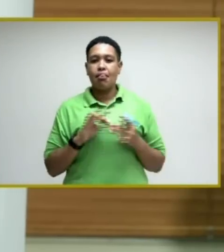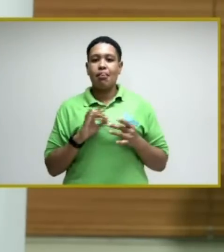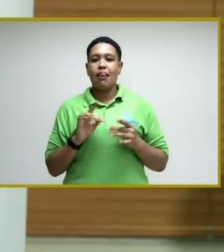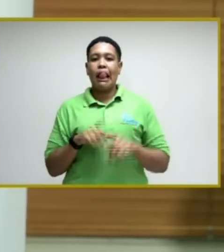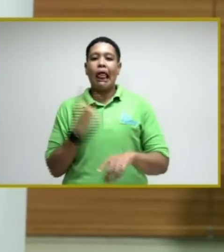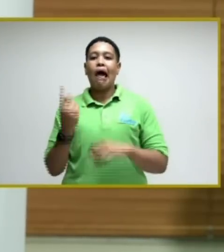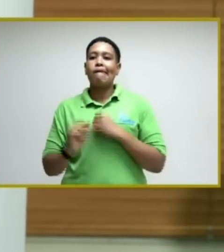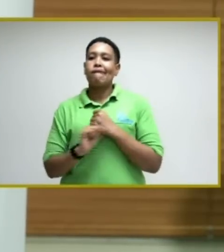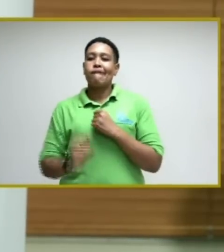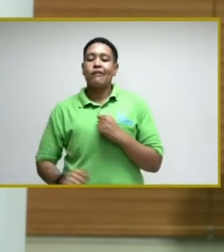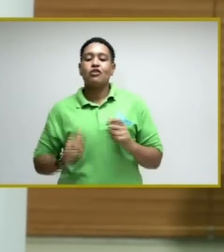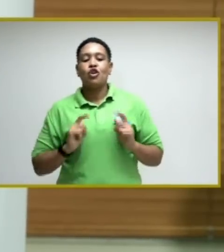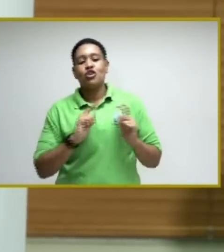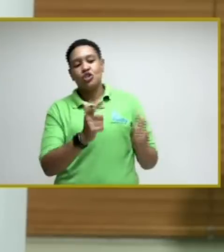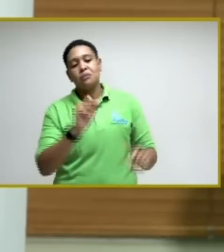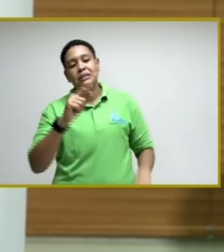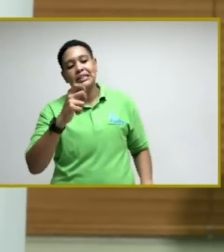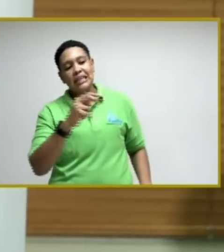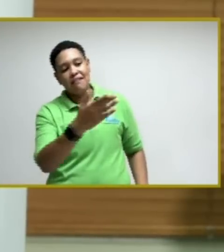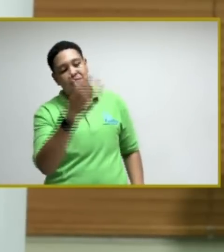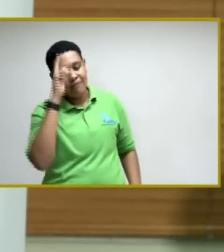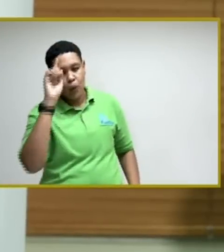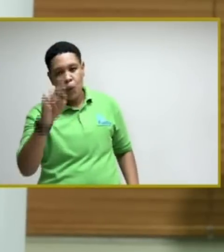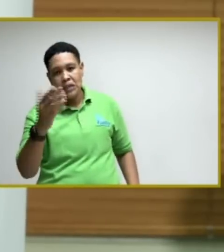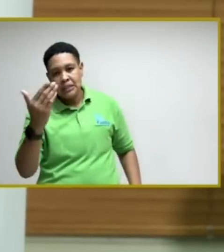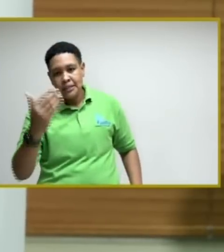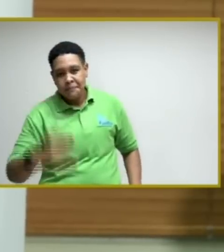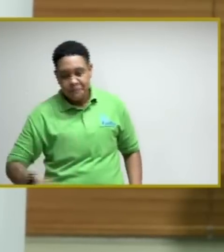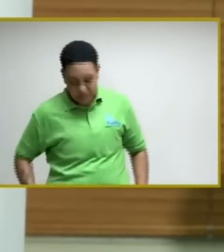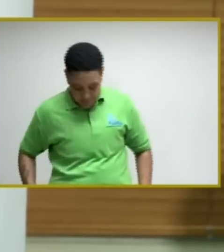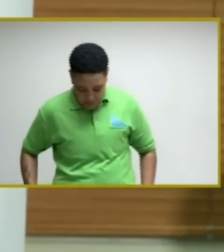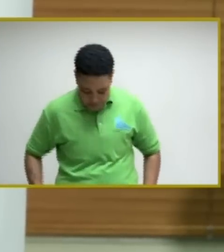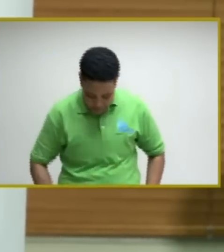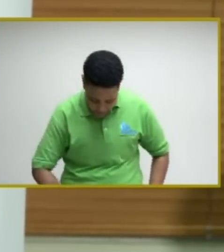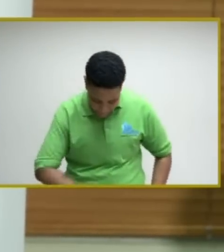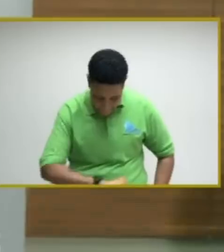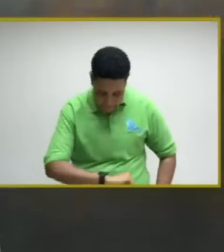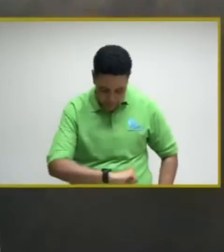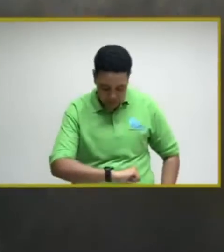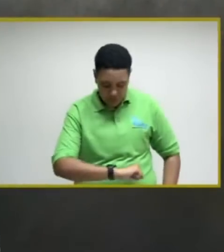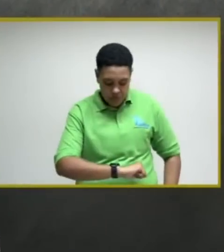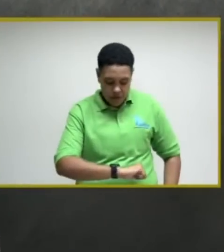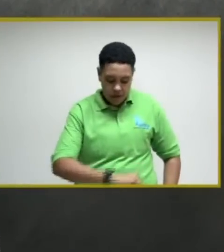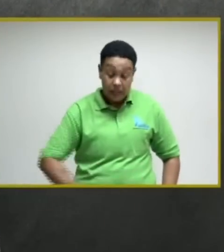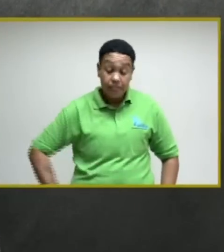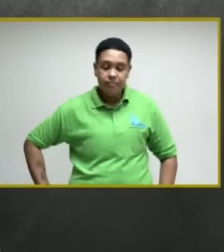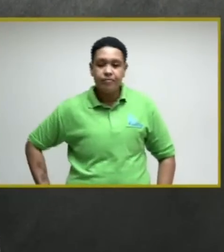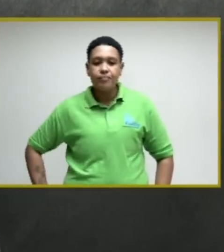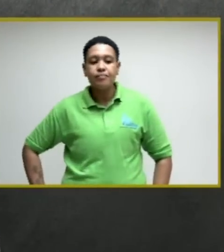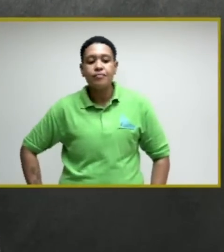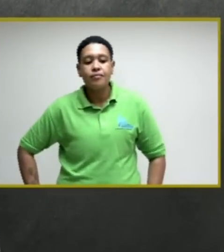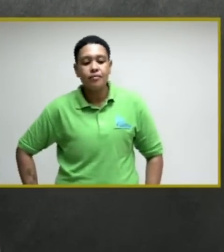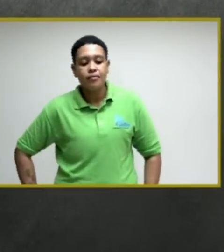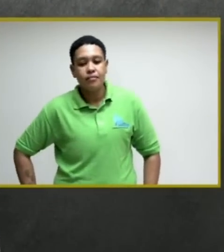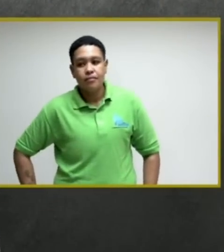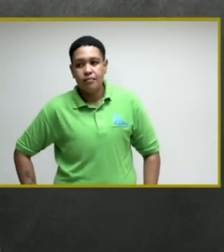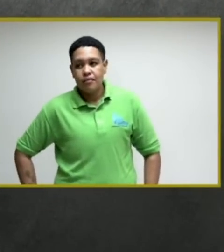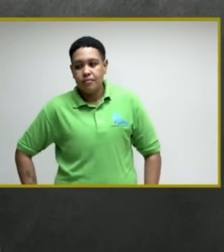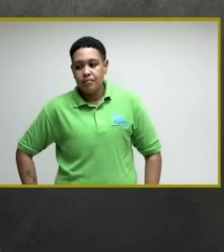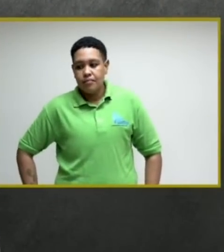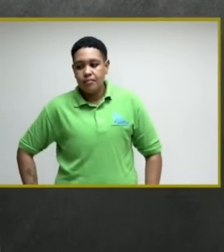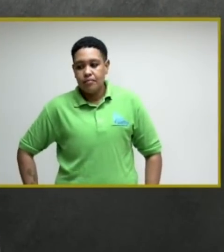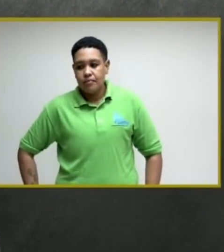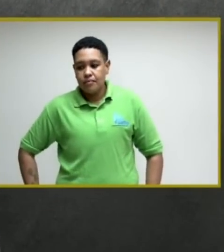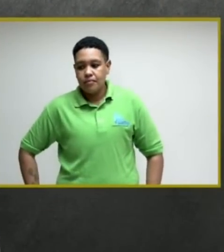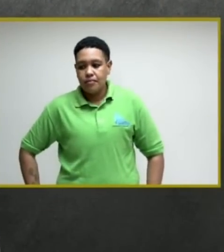long time, so I'll hand over to you now, Stephen, for any questions. Thank you very much, Minister. Just